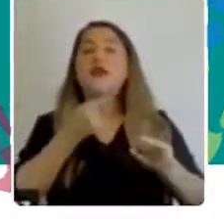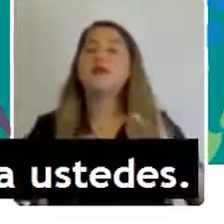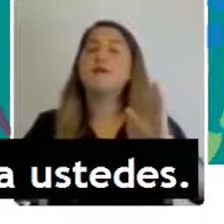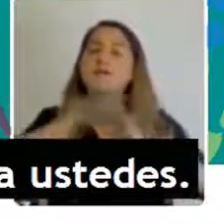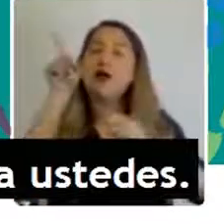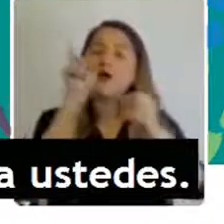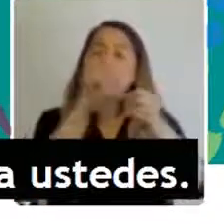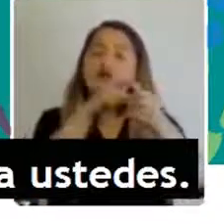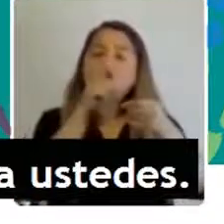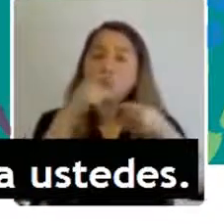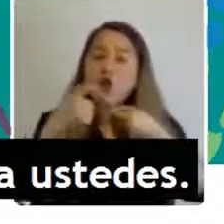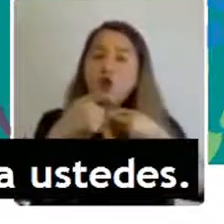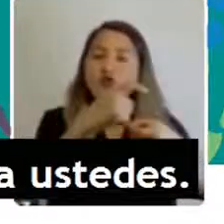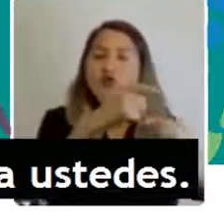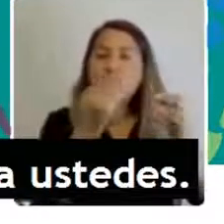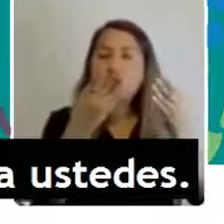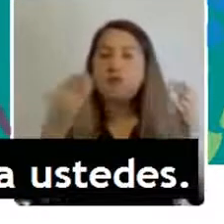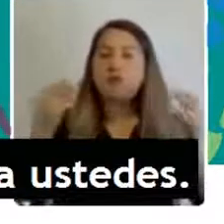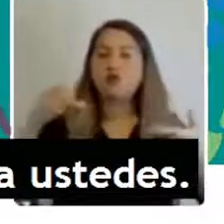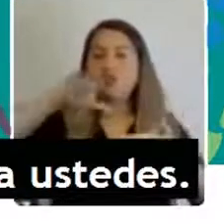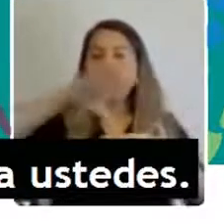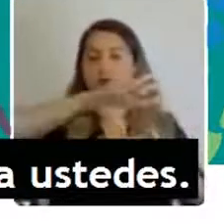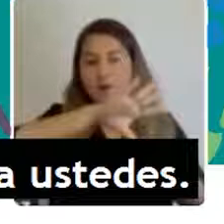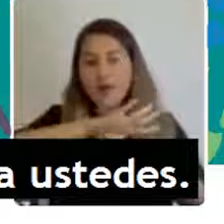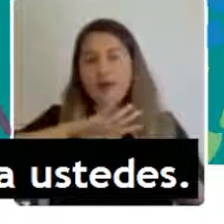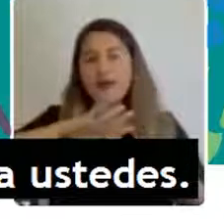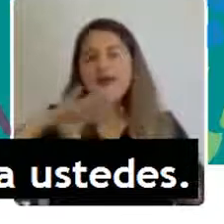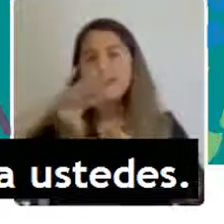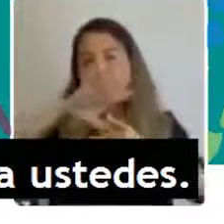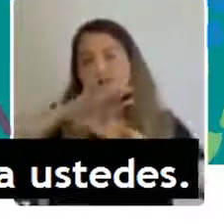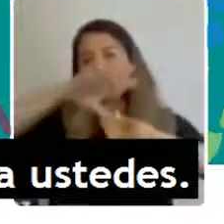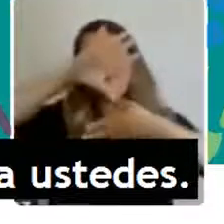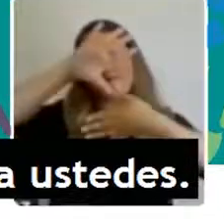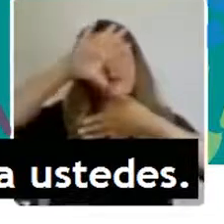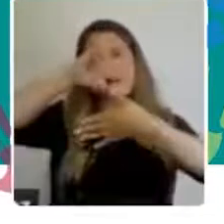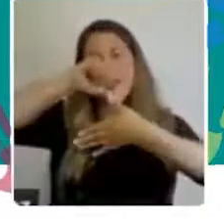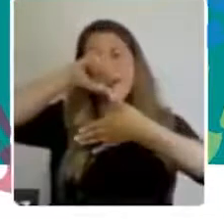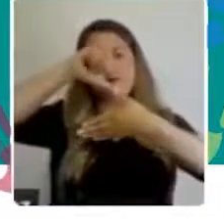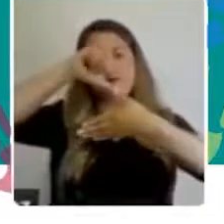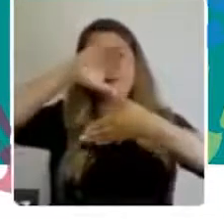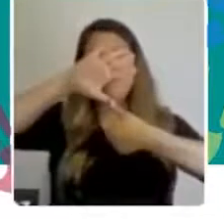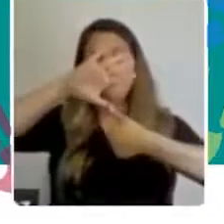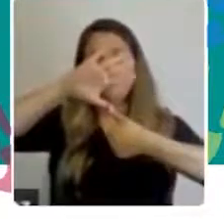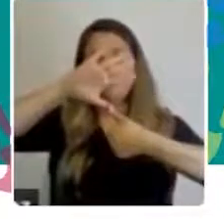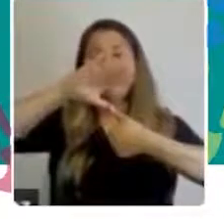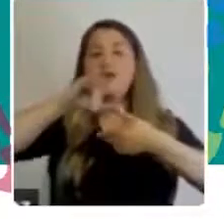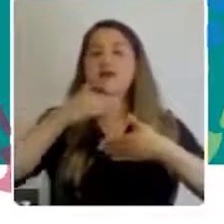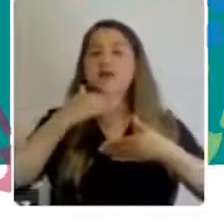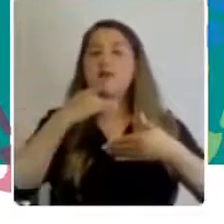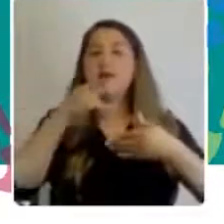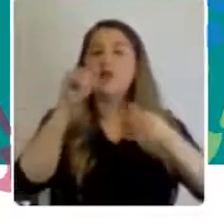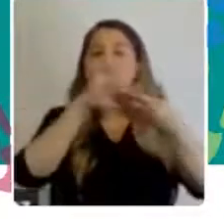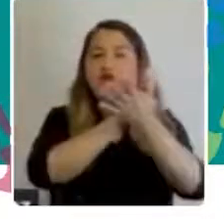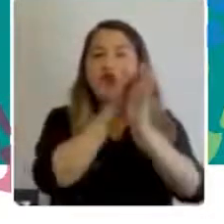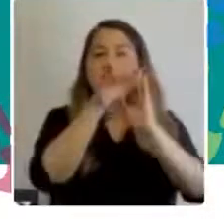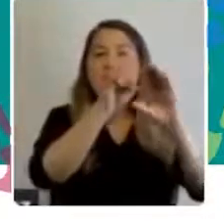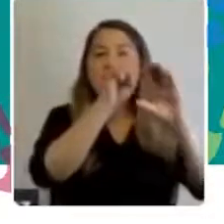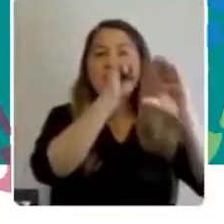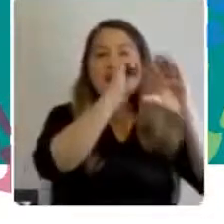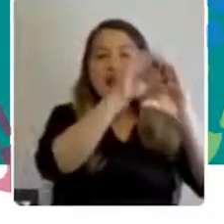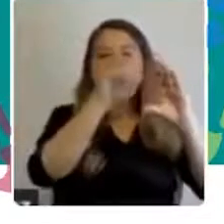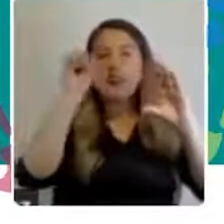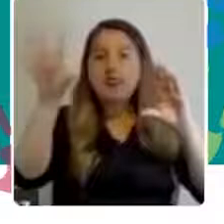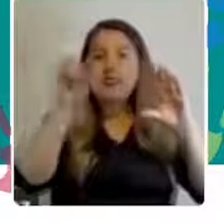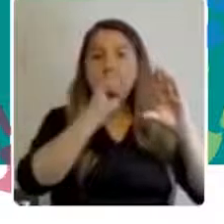along. And certainly all of these slides that you see here, they're available to you. And if you